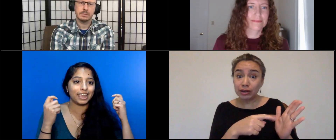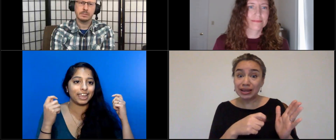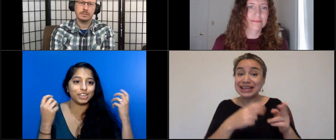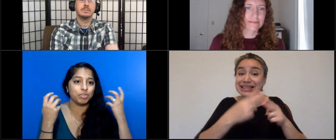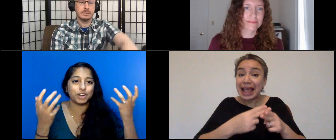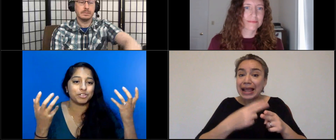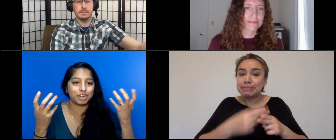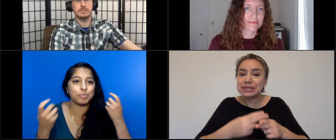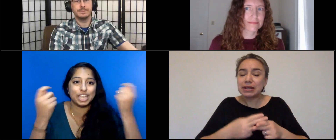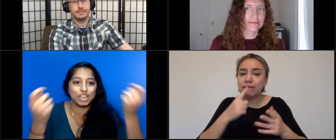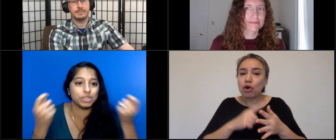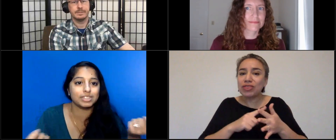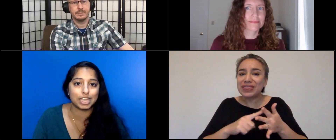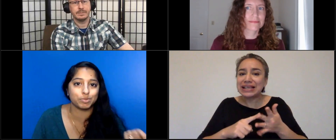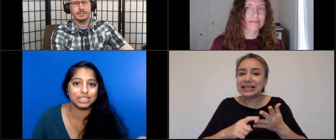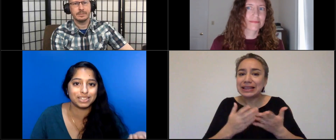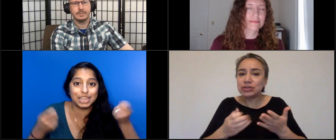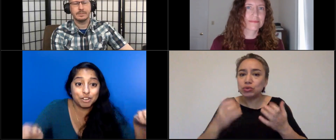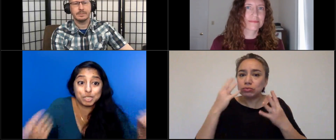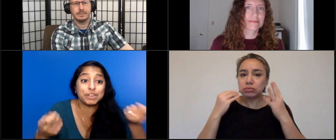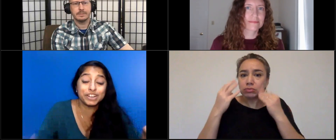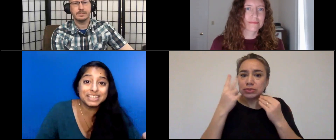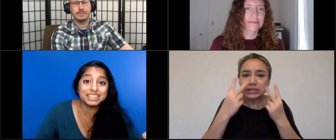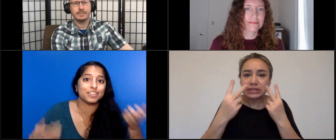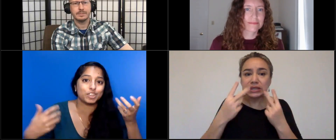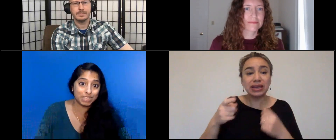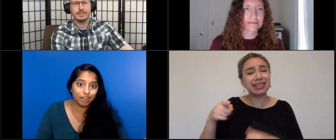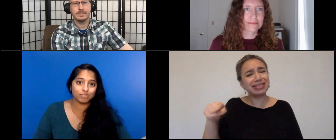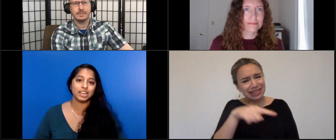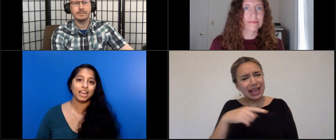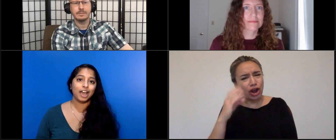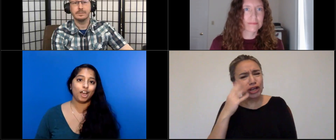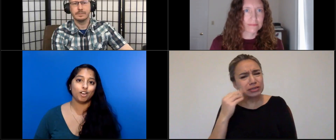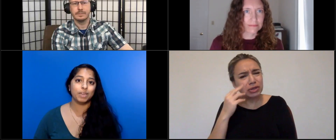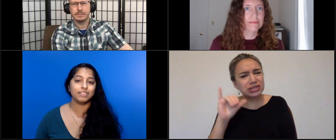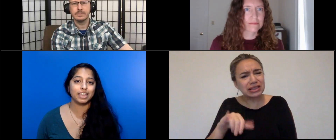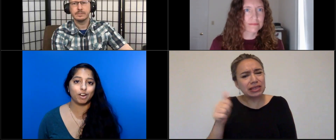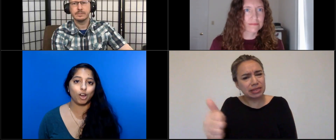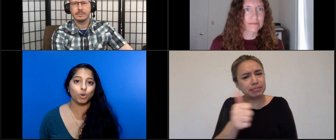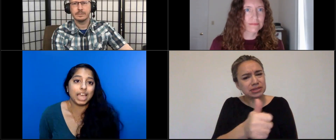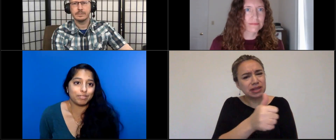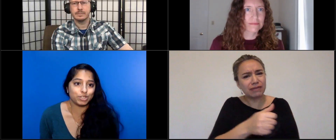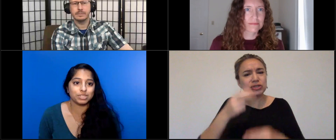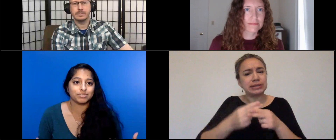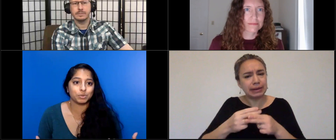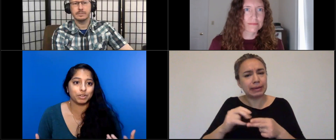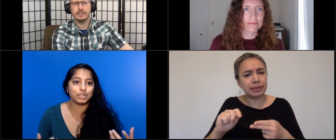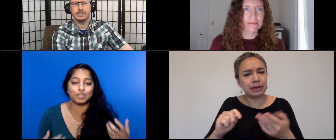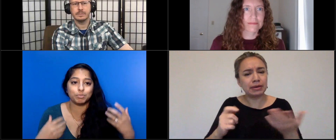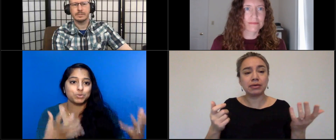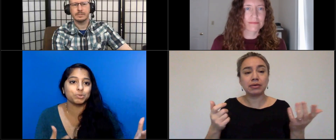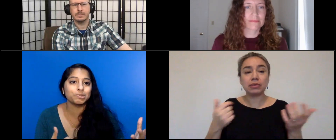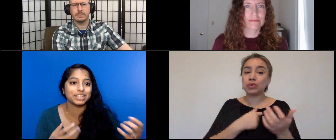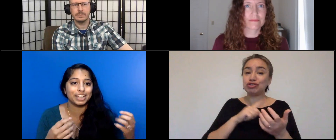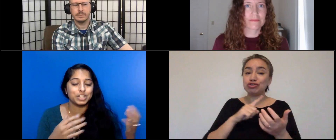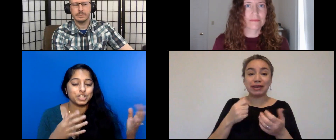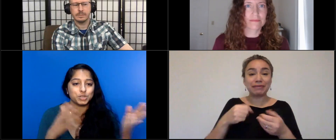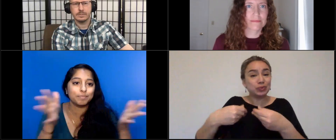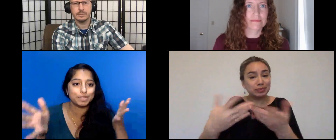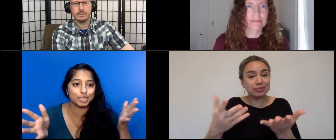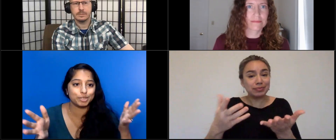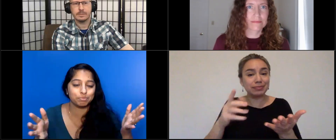like, they're coming in with this expertise because they are experiencing it themselves. And then all we have to do is sort of give them the tools